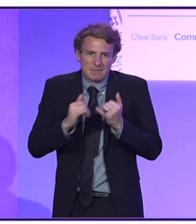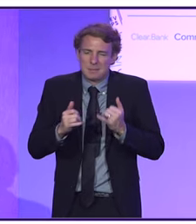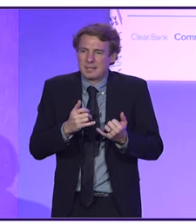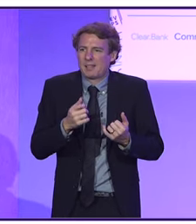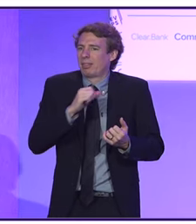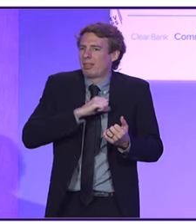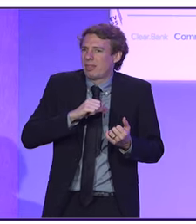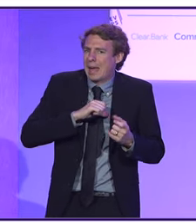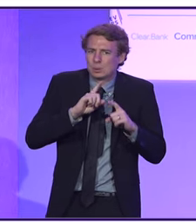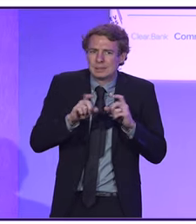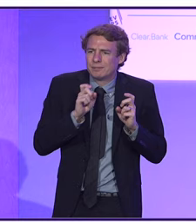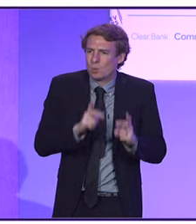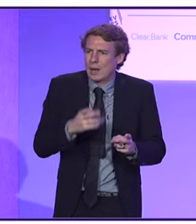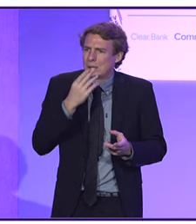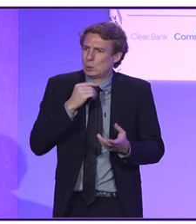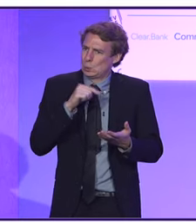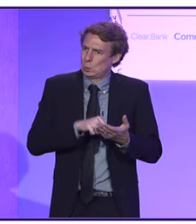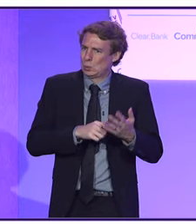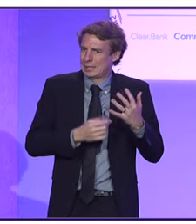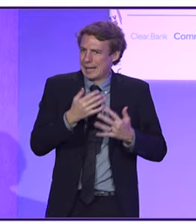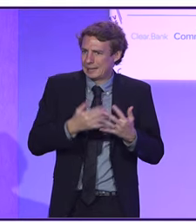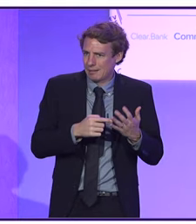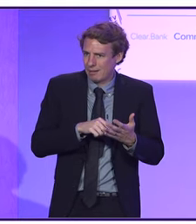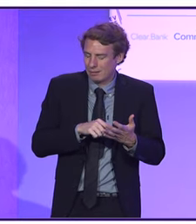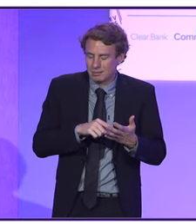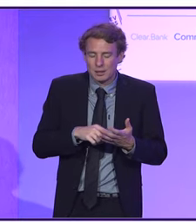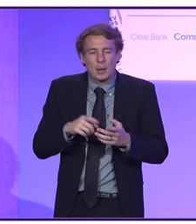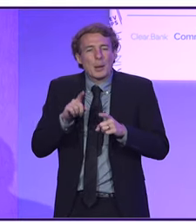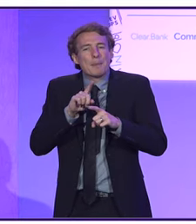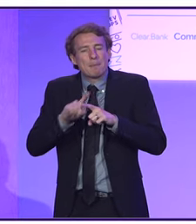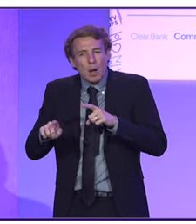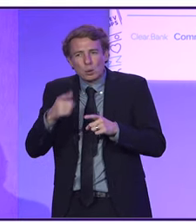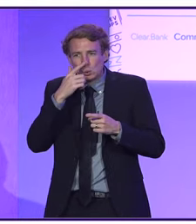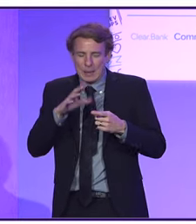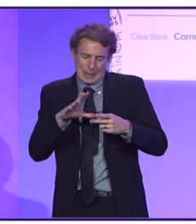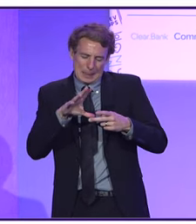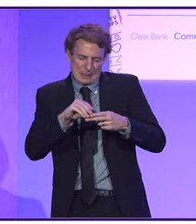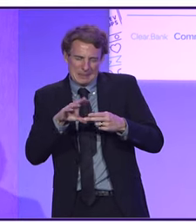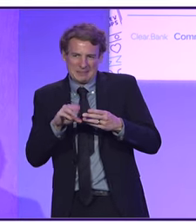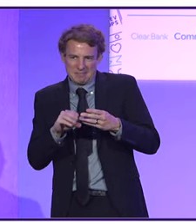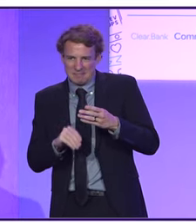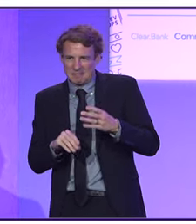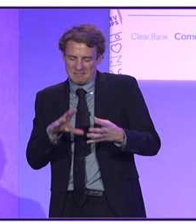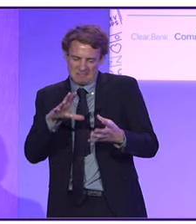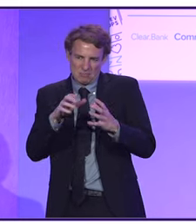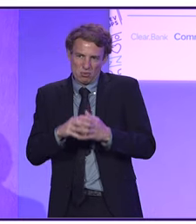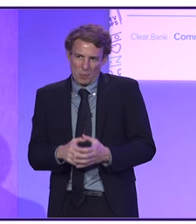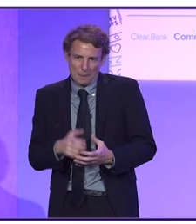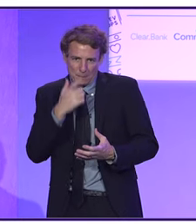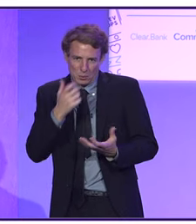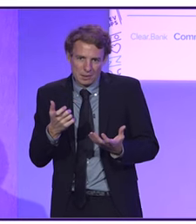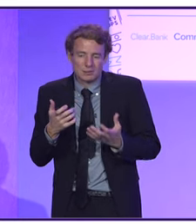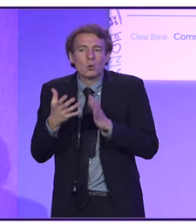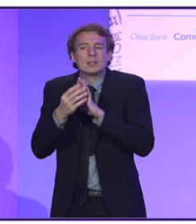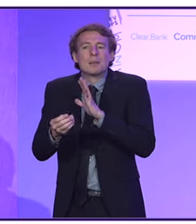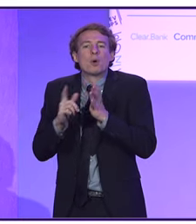now? And actually, the really easy thing to do is just most of them can be aggregated into a few sort of, so some examples here, logs that are never